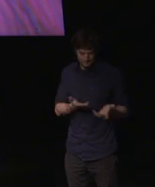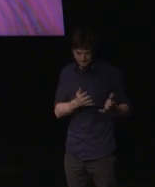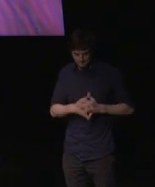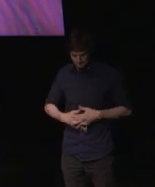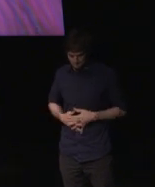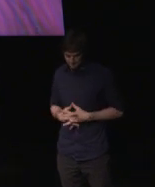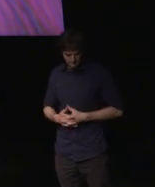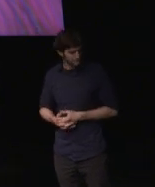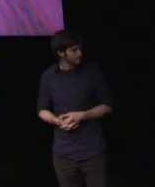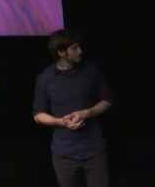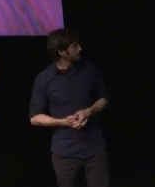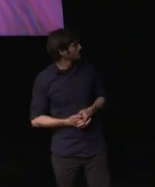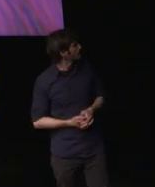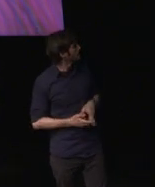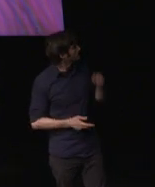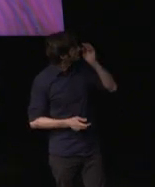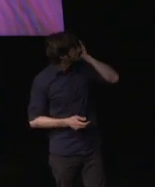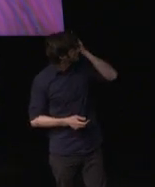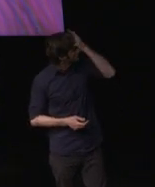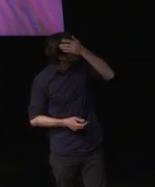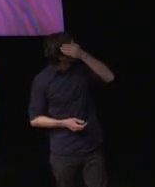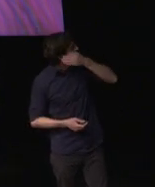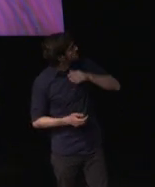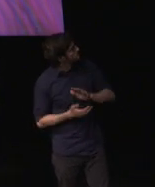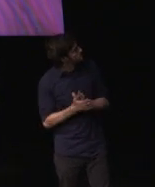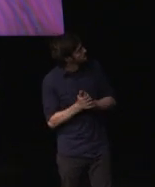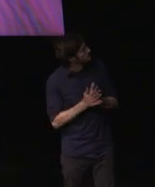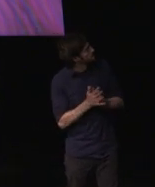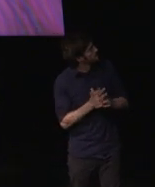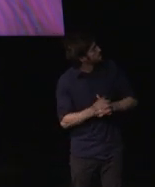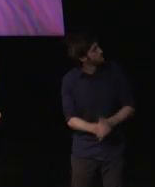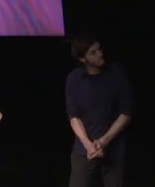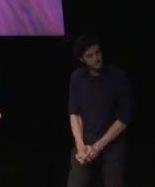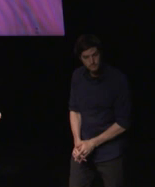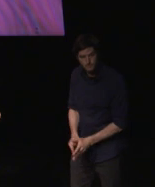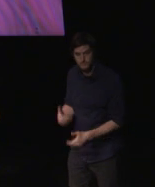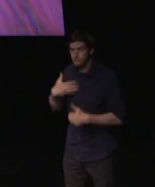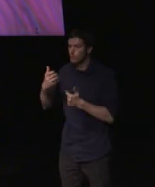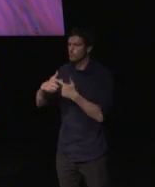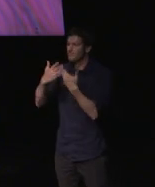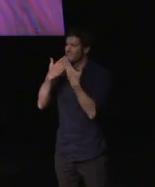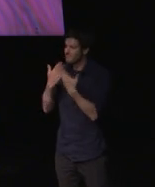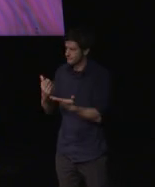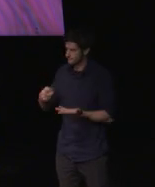I really, really want to thank the people on this slide because they're here today.